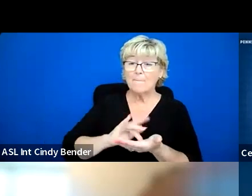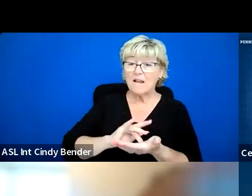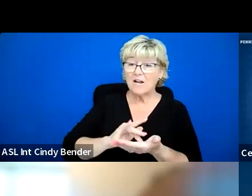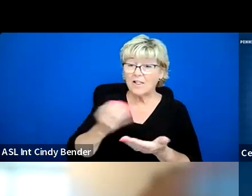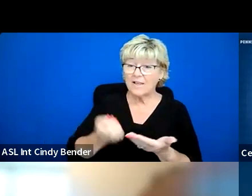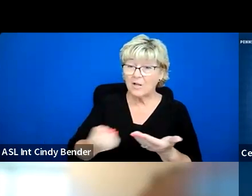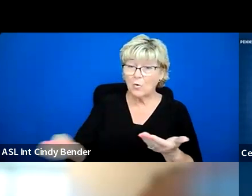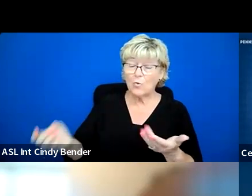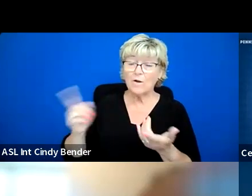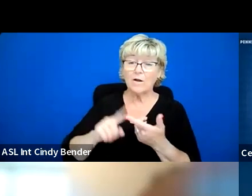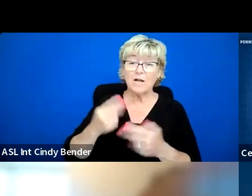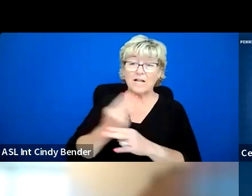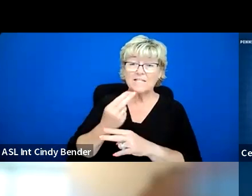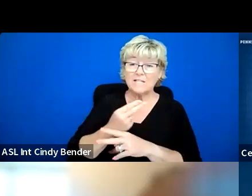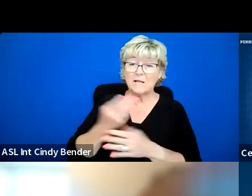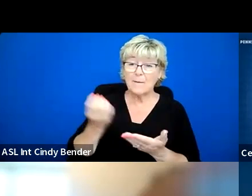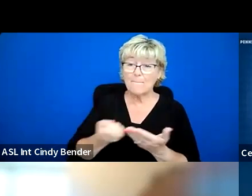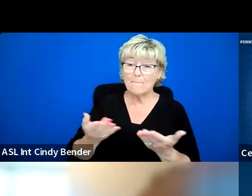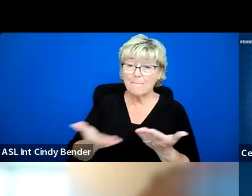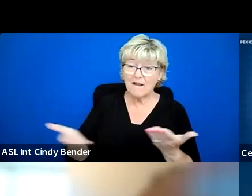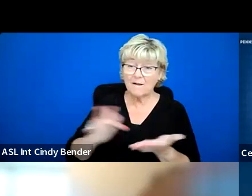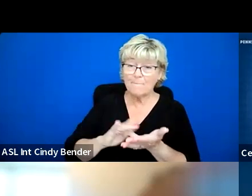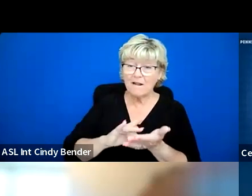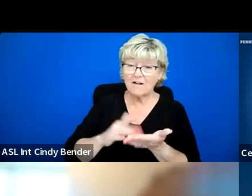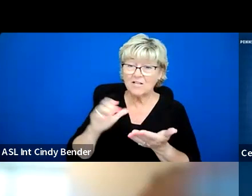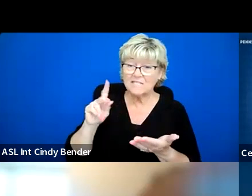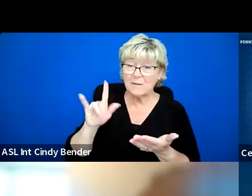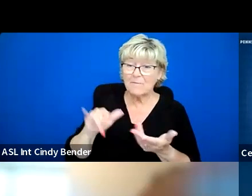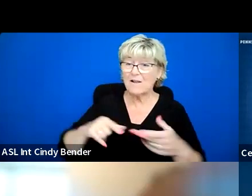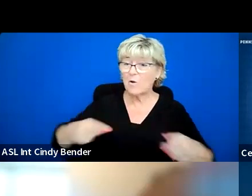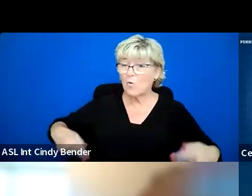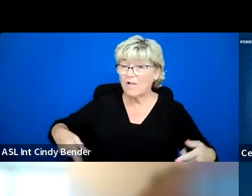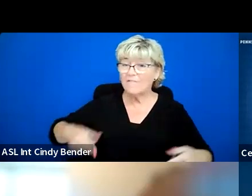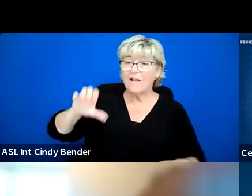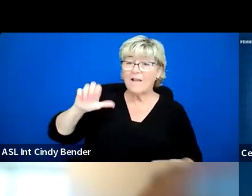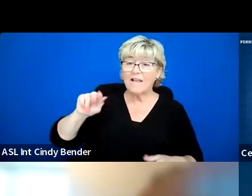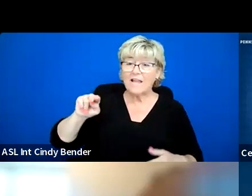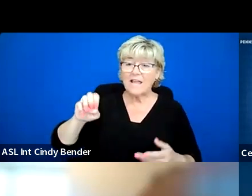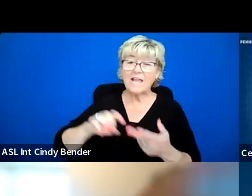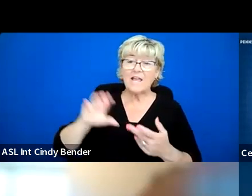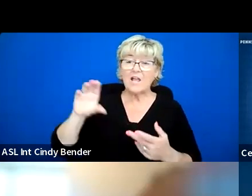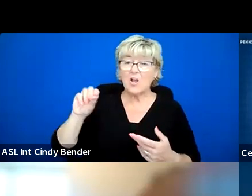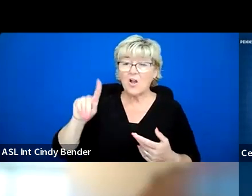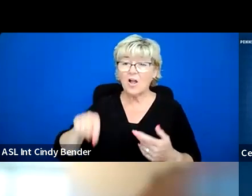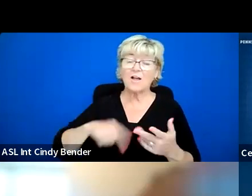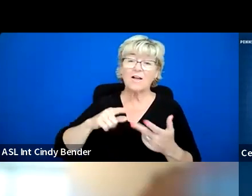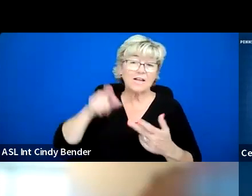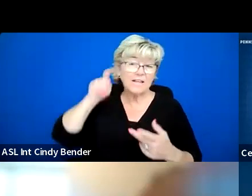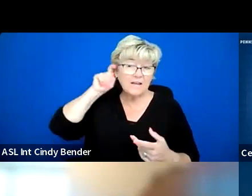and consumable medical supplies, wheelchairs, canes, AFN cots, glasses, hearing